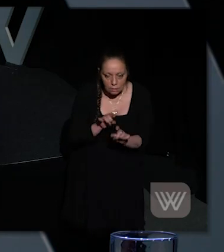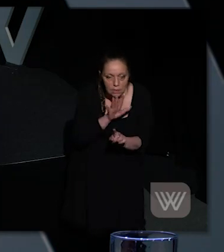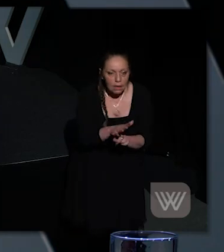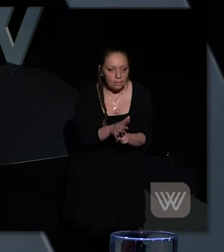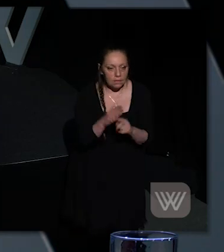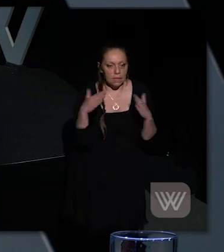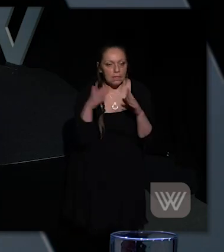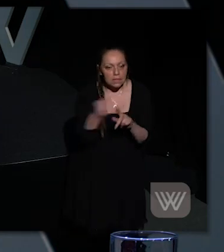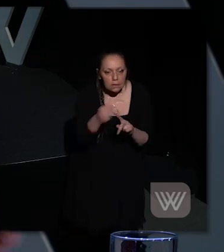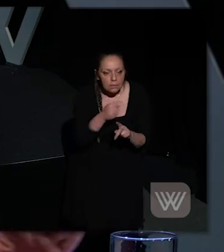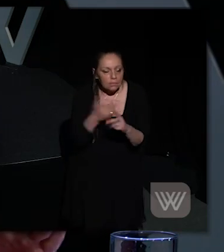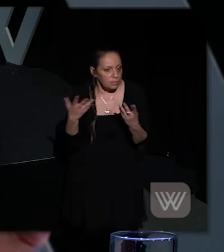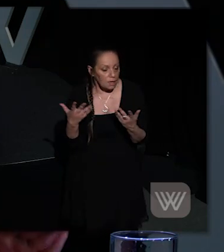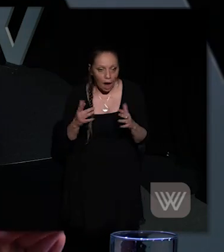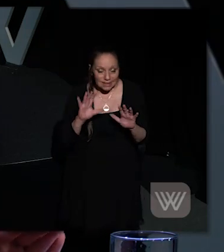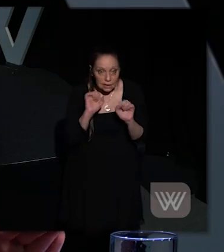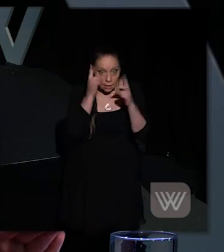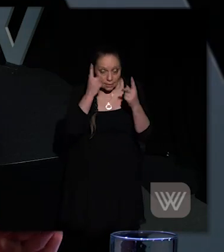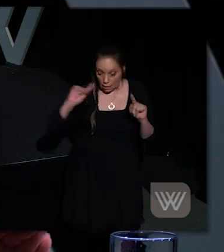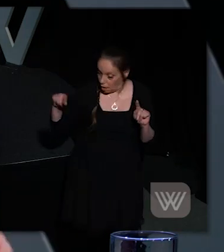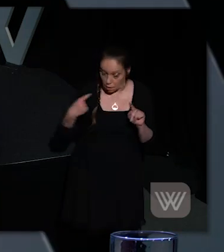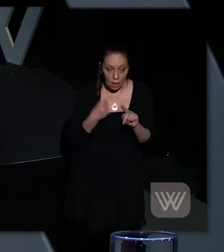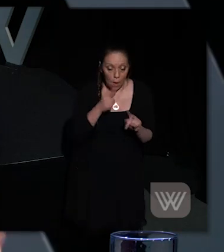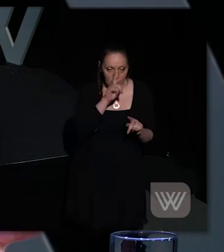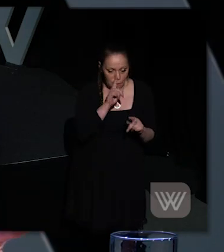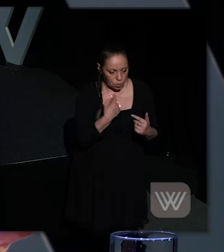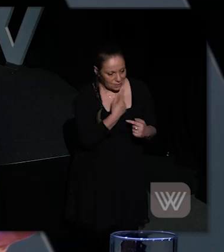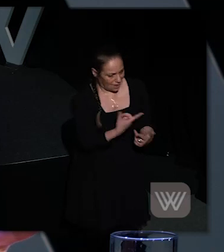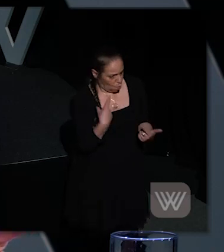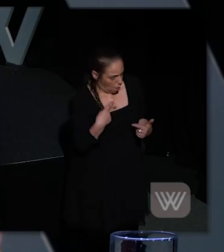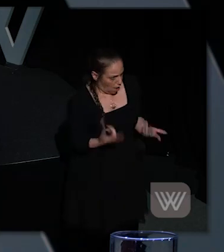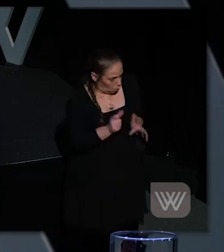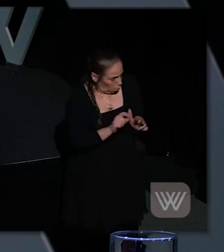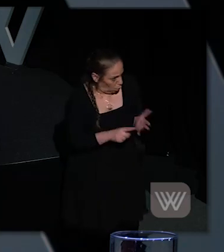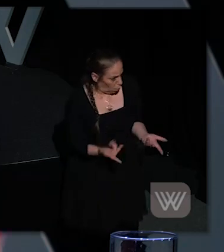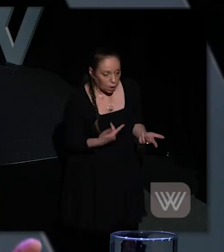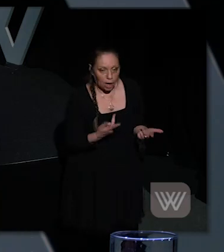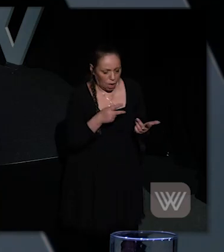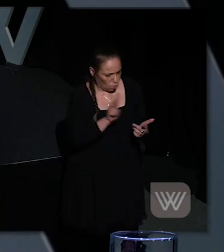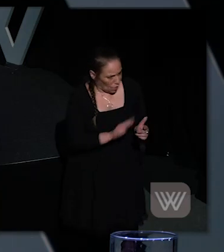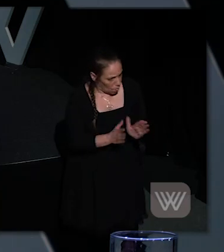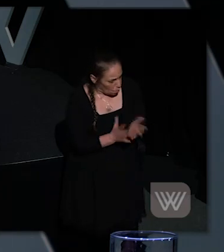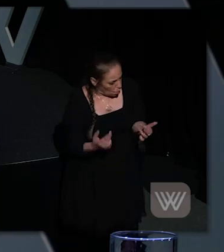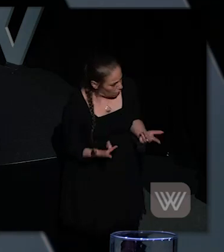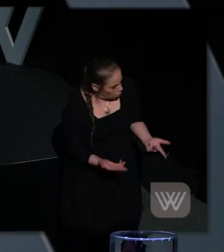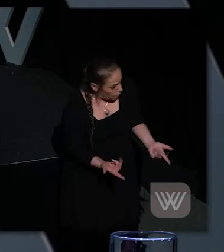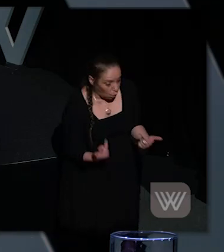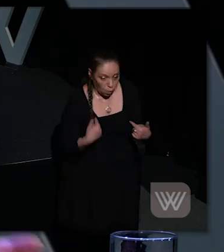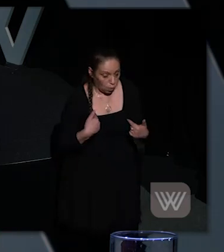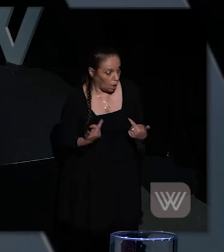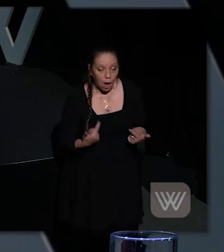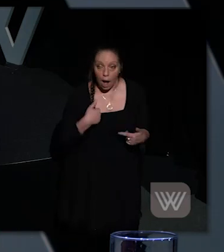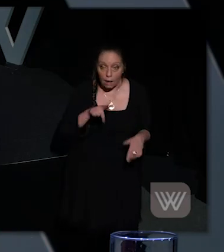that it was linked to real-life stalking. I did not understand any of that. Like, people say, why the hell would you do that? They read the book and they're like, why would you put yourself in that danger? I was